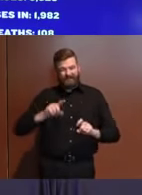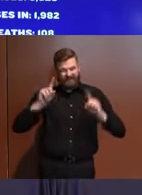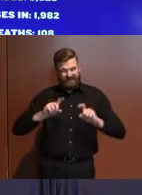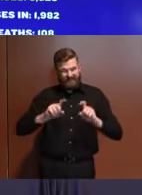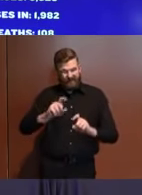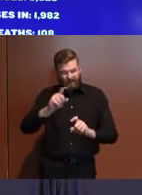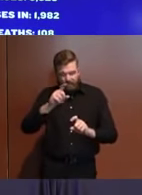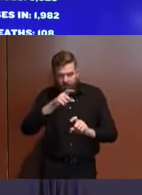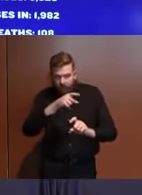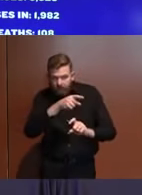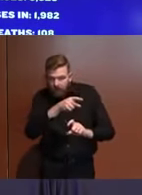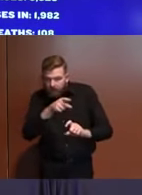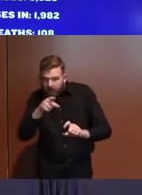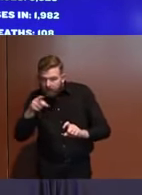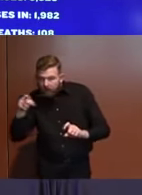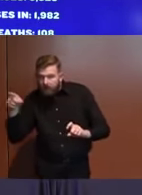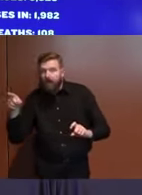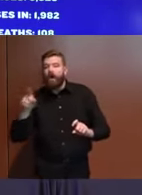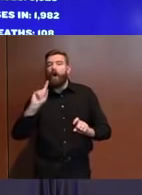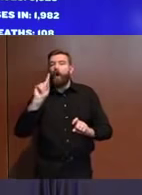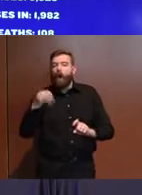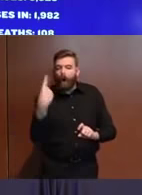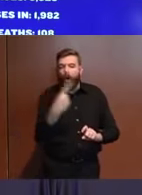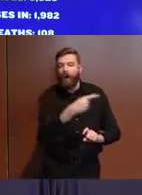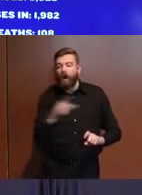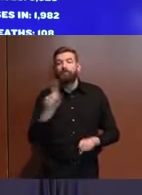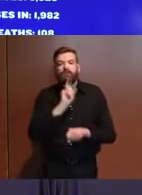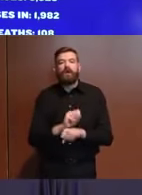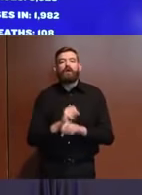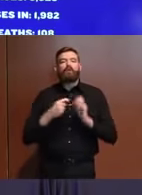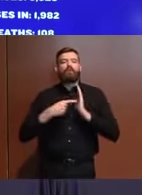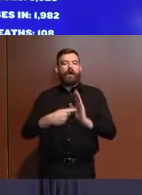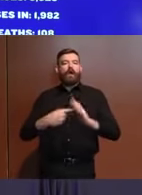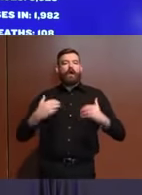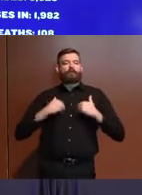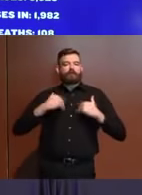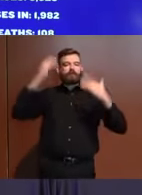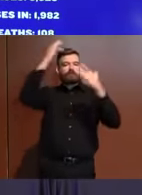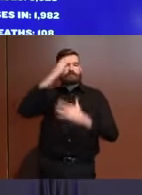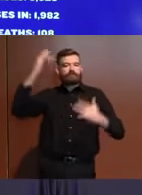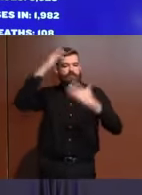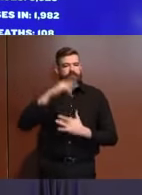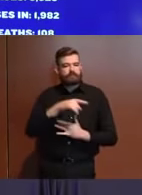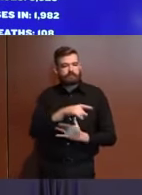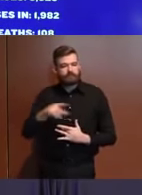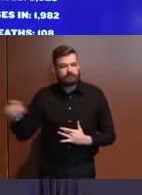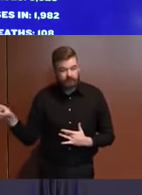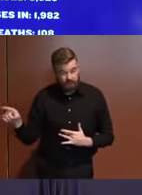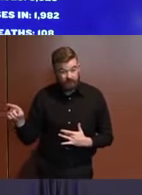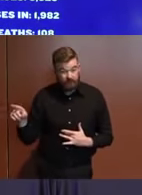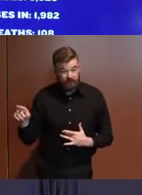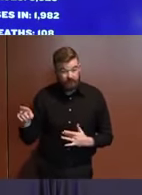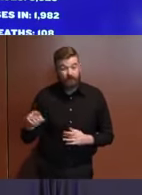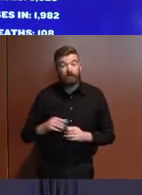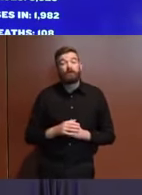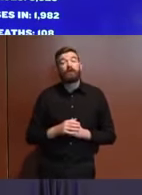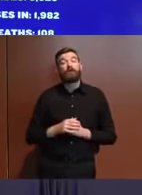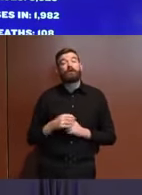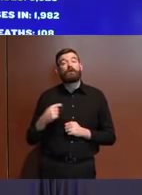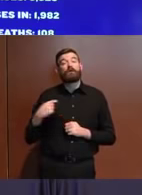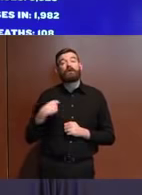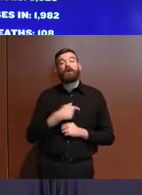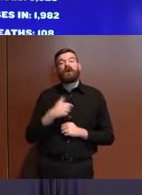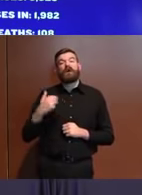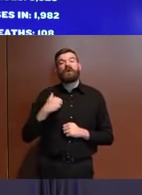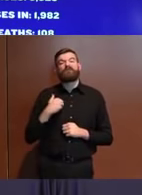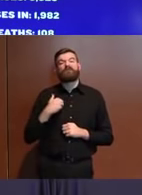symptomatic. The fact that we have among, if not the highest positivity rates, is a good thing.